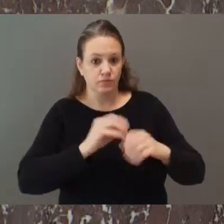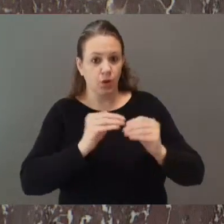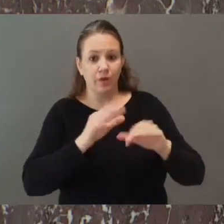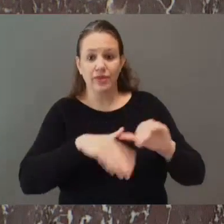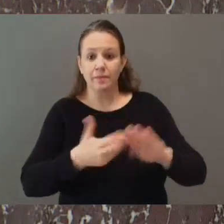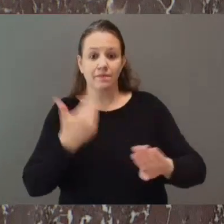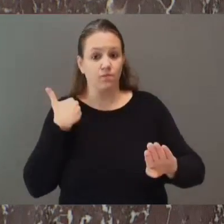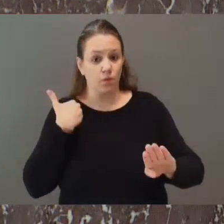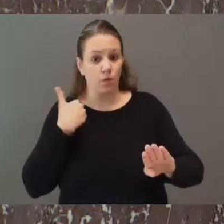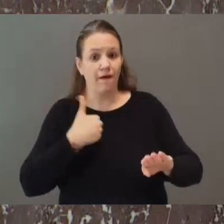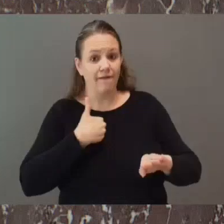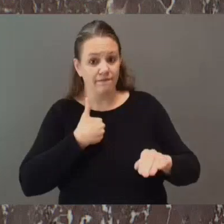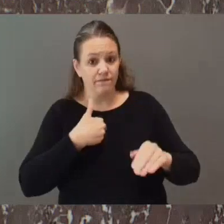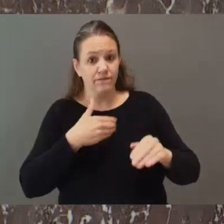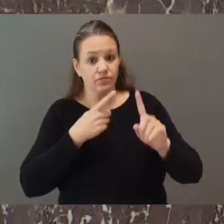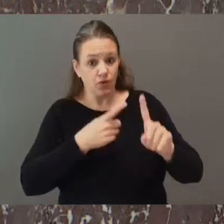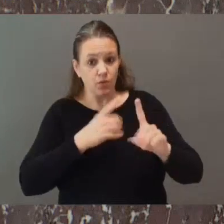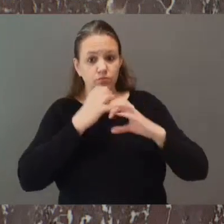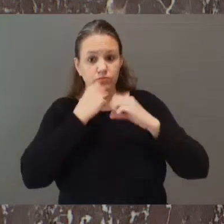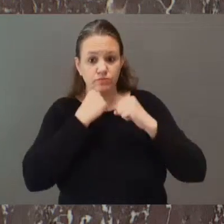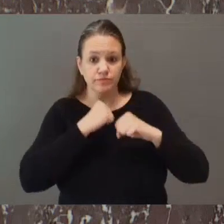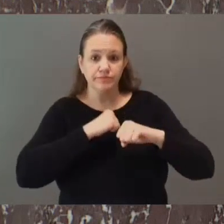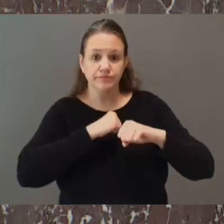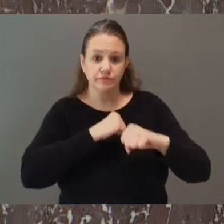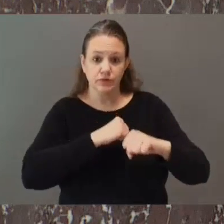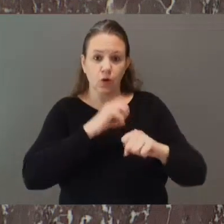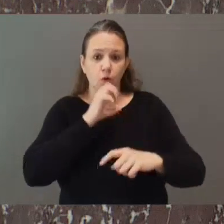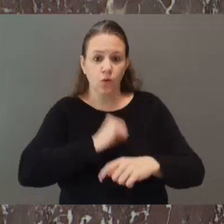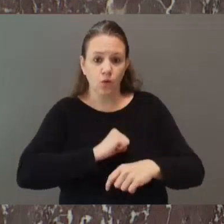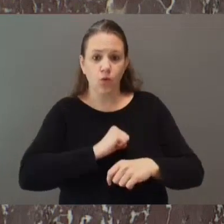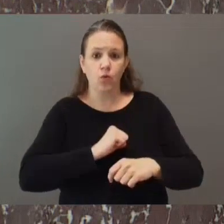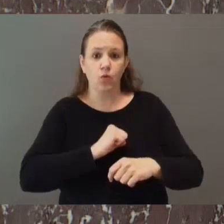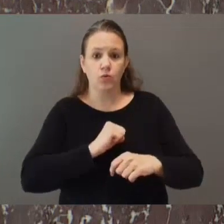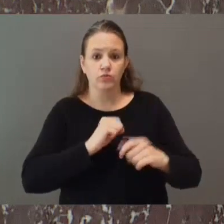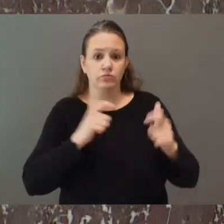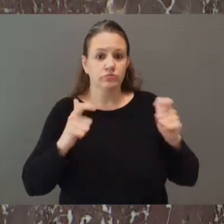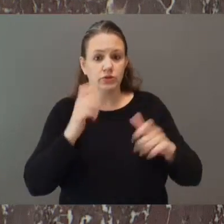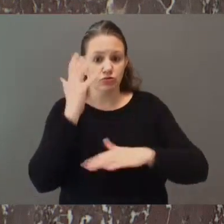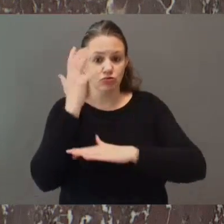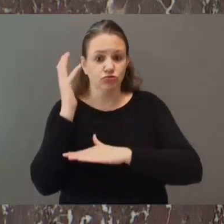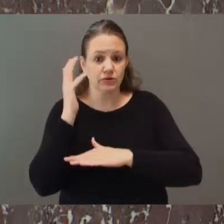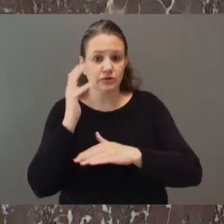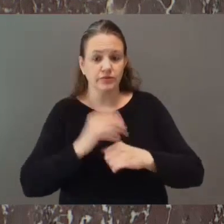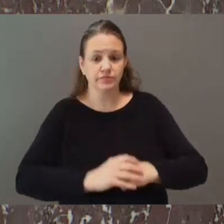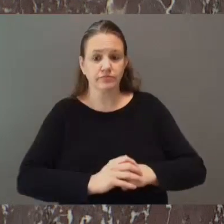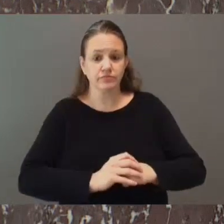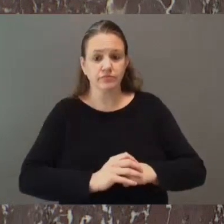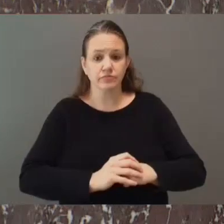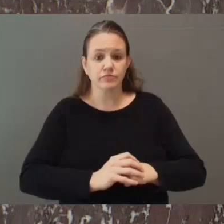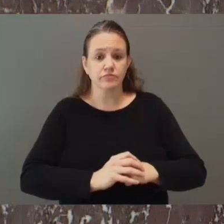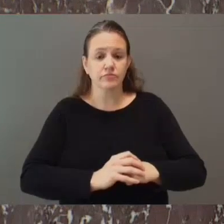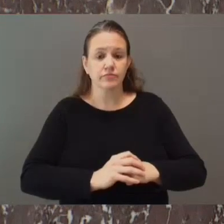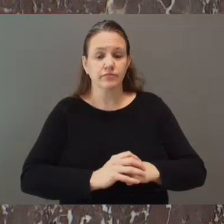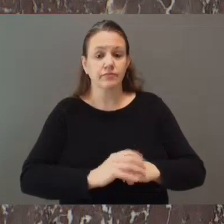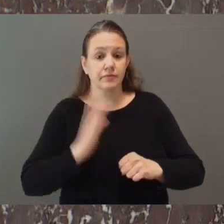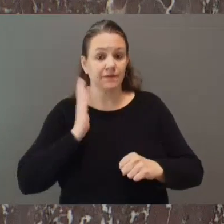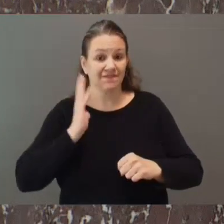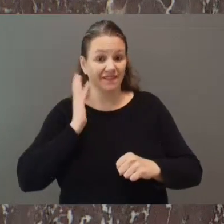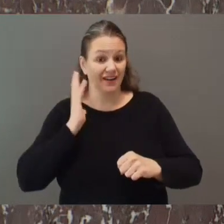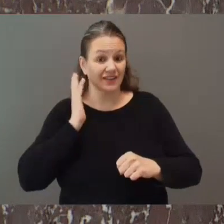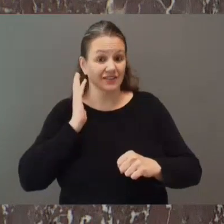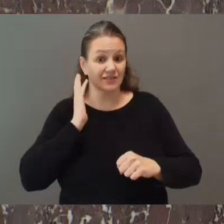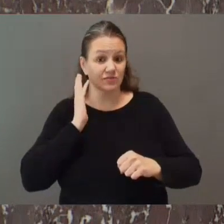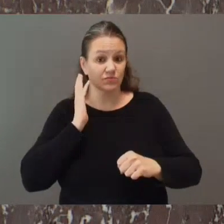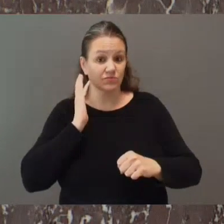many short-sighted approaches in the past, decisions to boost raw log exports that led us to the challenges we're